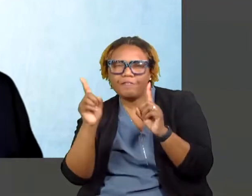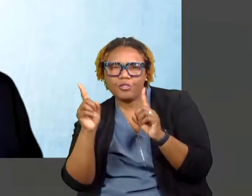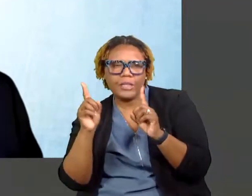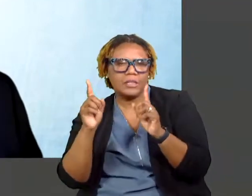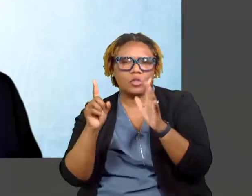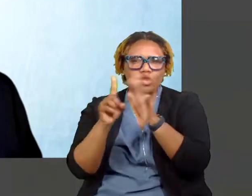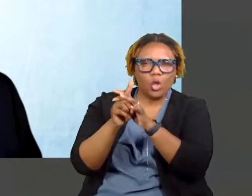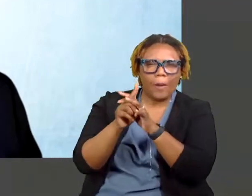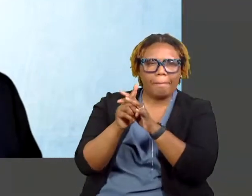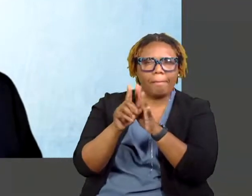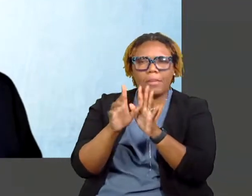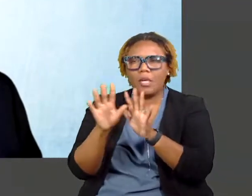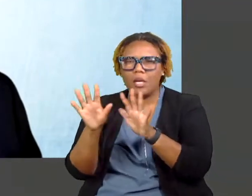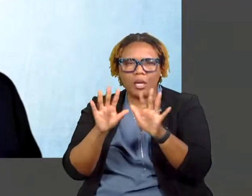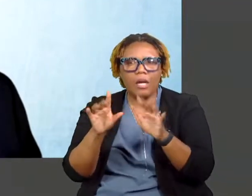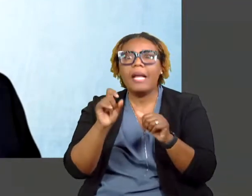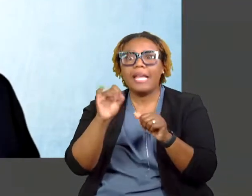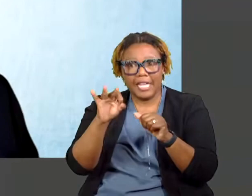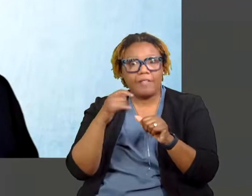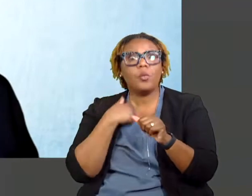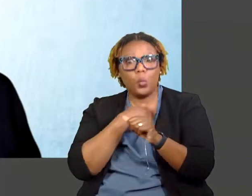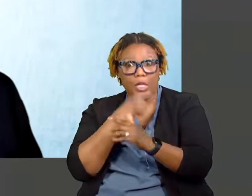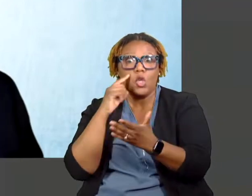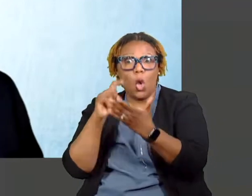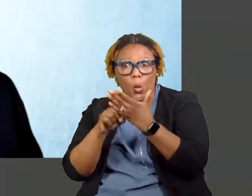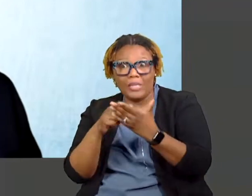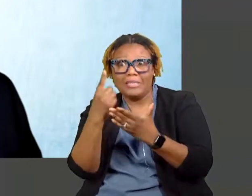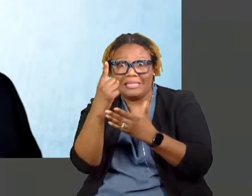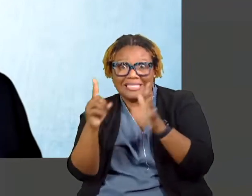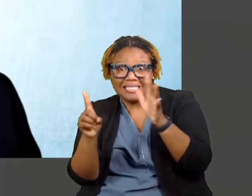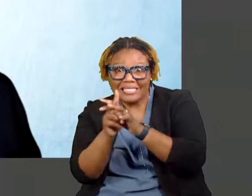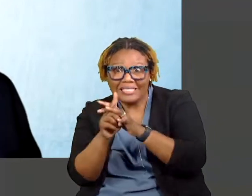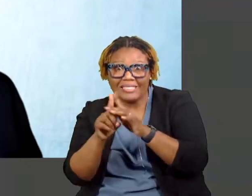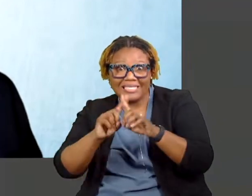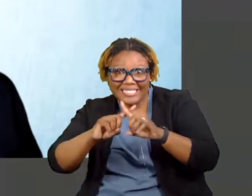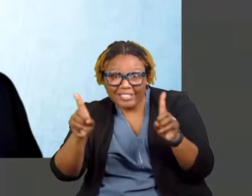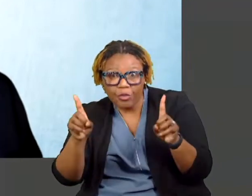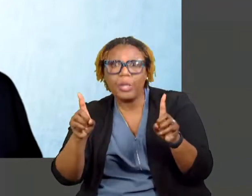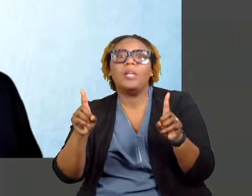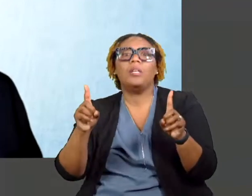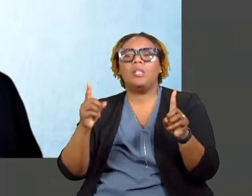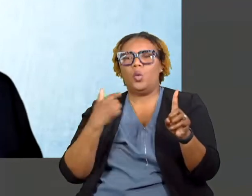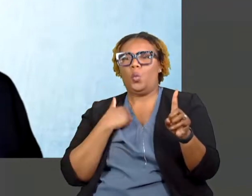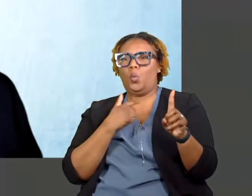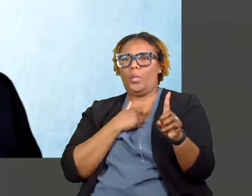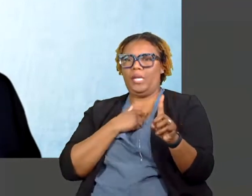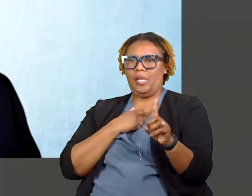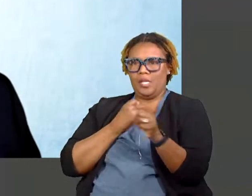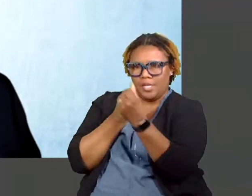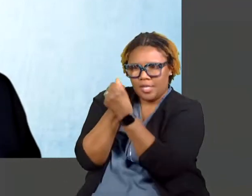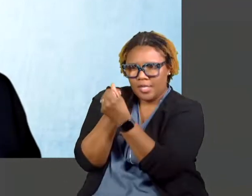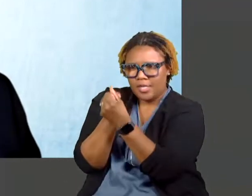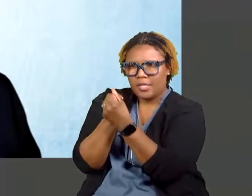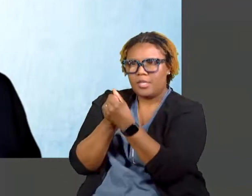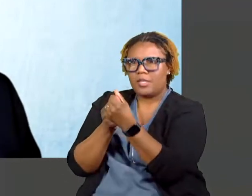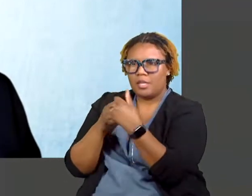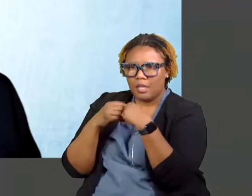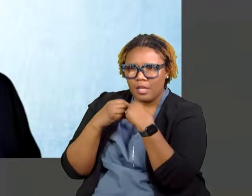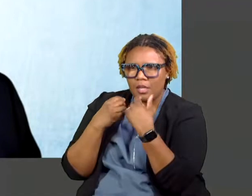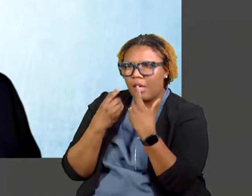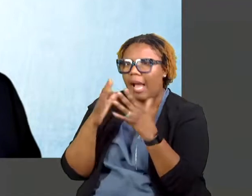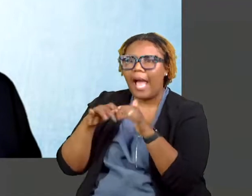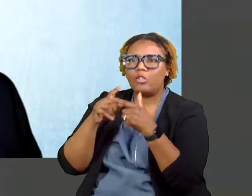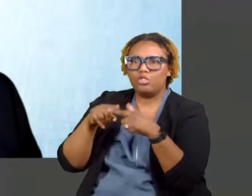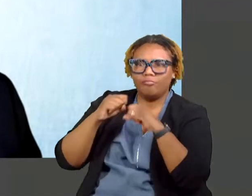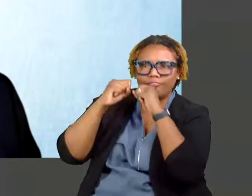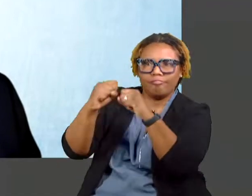past. When we do see something a little bit unique, we develop those building blocks of a vaccine against that virus. And